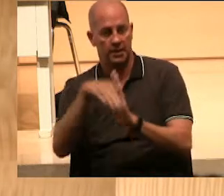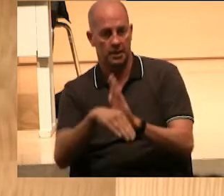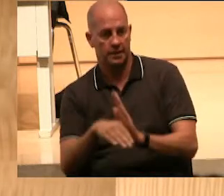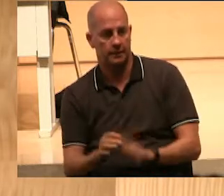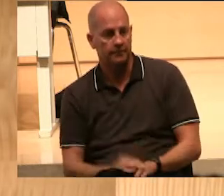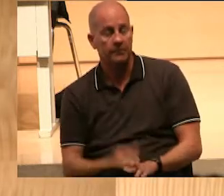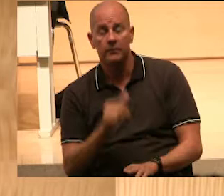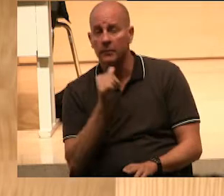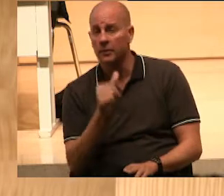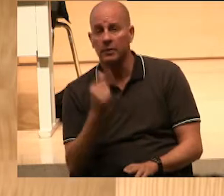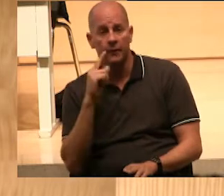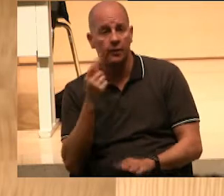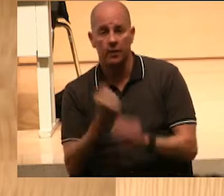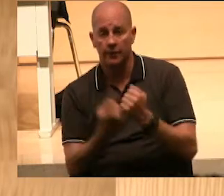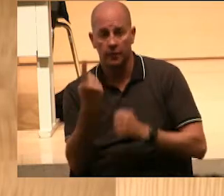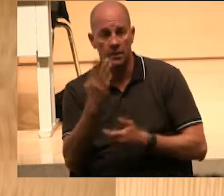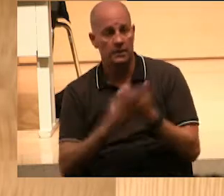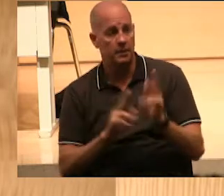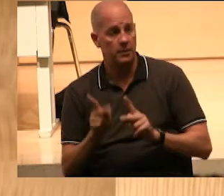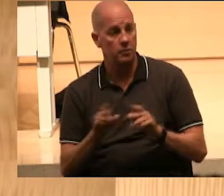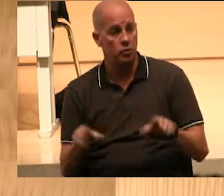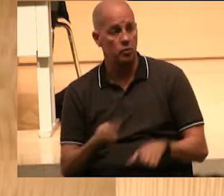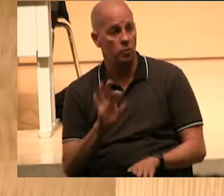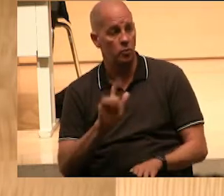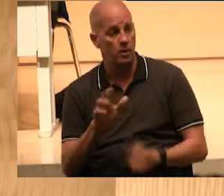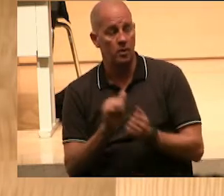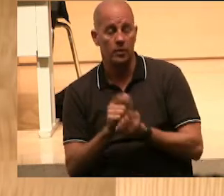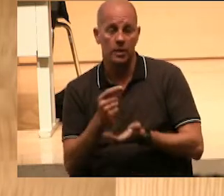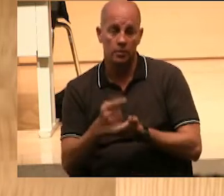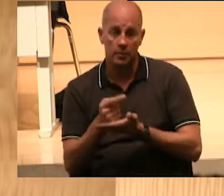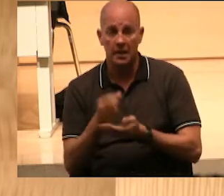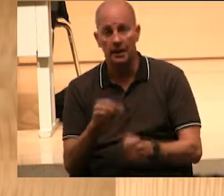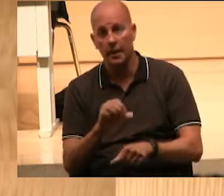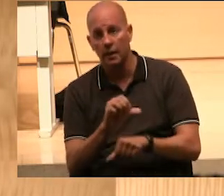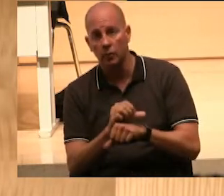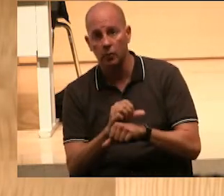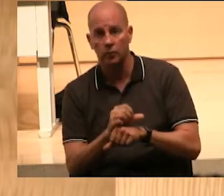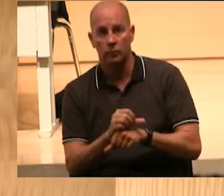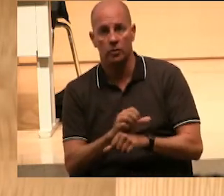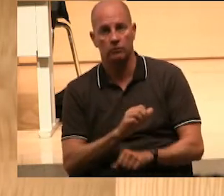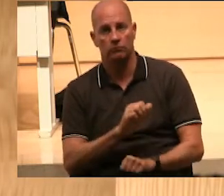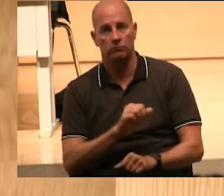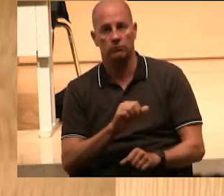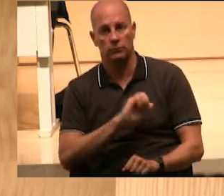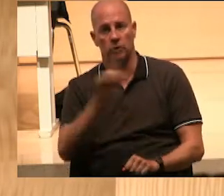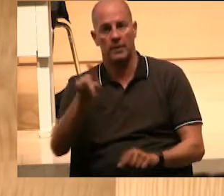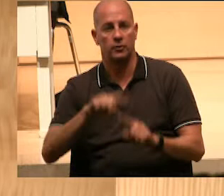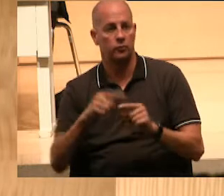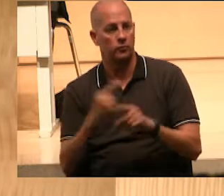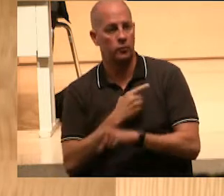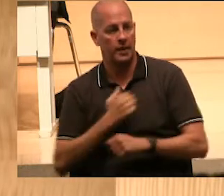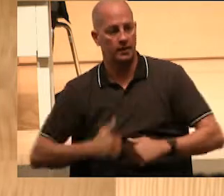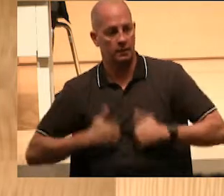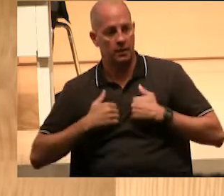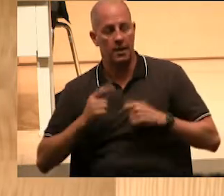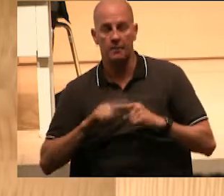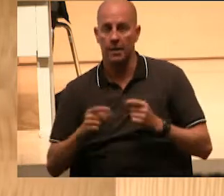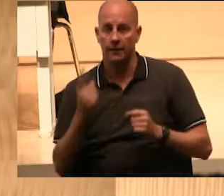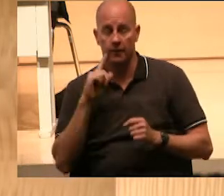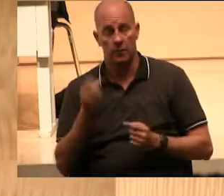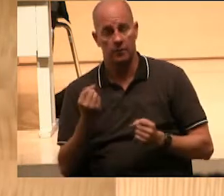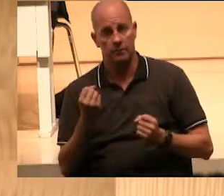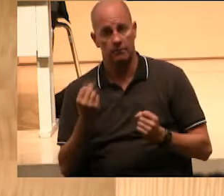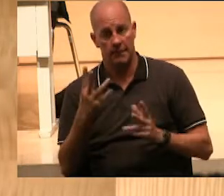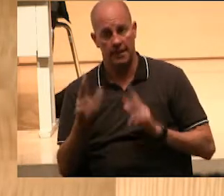not the case for everyone, and some people do very well with treatment and are able to work and lead productive lives, but for many, schizophrenia is a really disabling